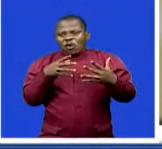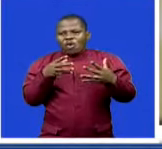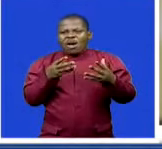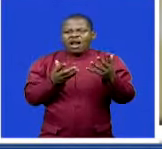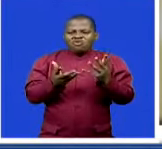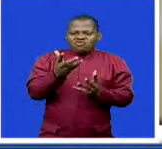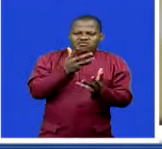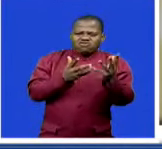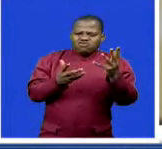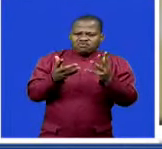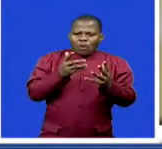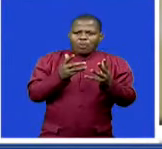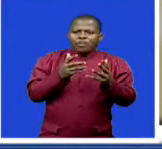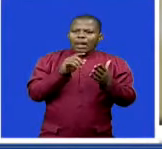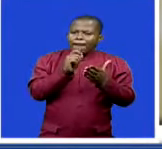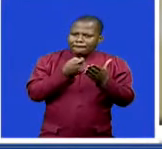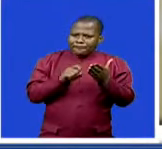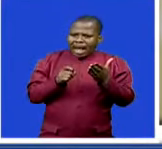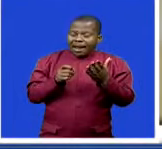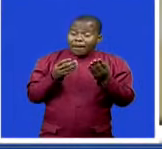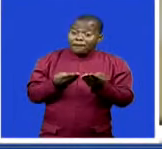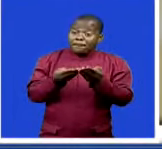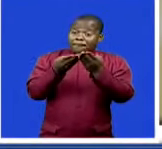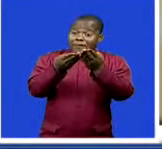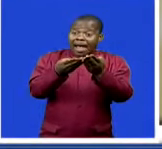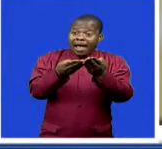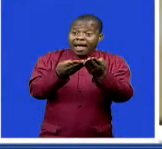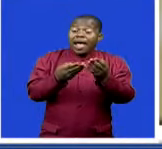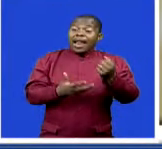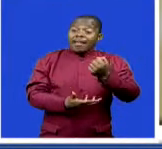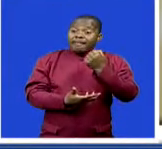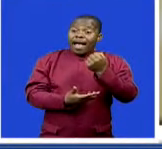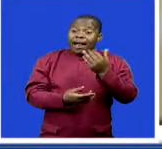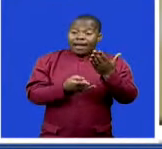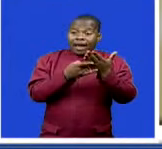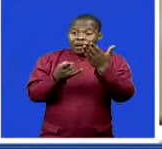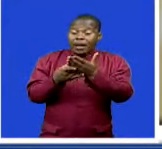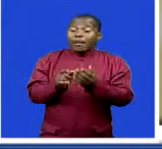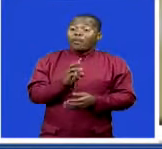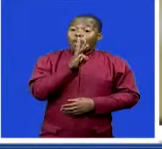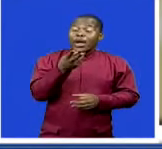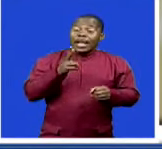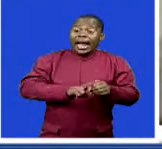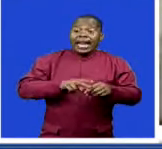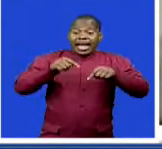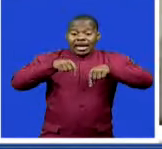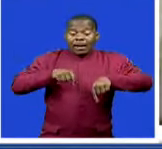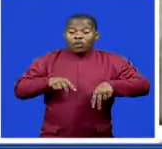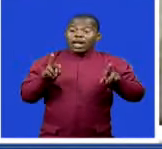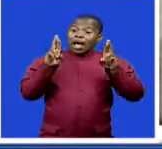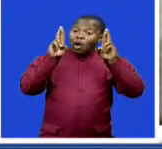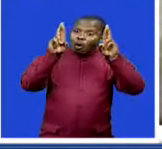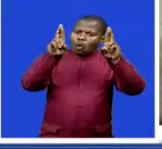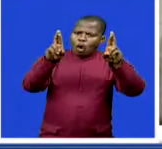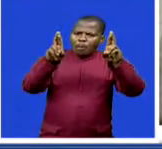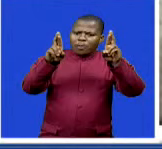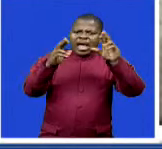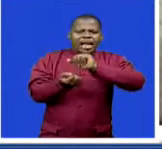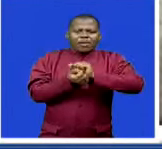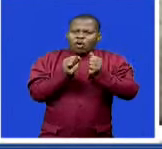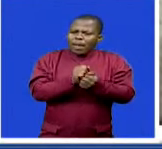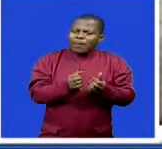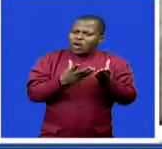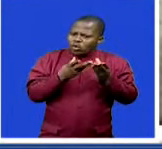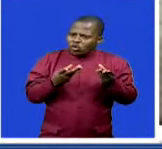kwaba yimonakalo. The damages that they suffered or incurred. Namhla siyathemba ukuthi imbendvulo ikhona bekunene. We are hoping